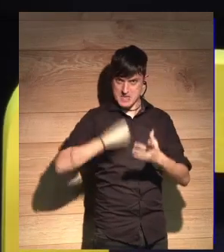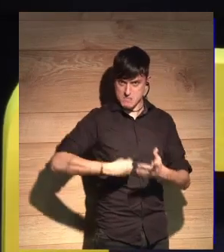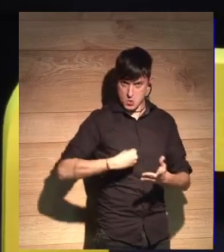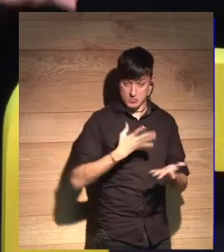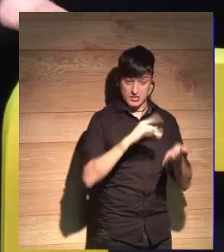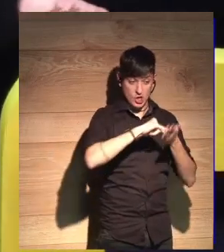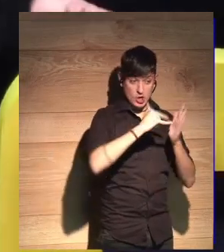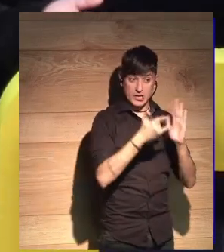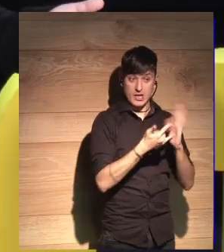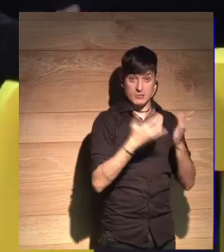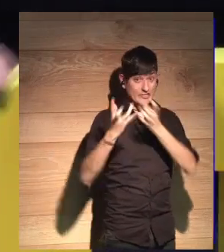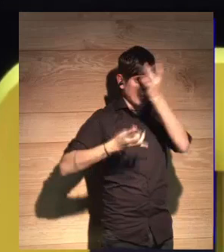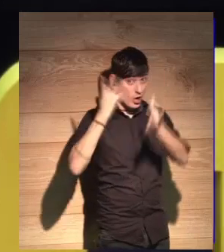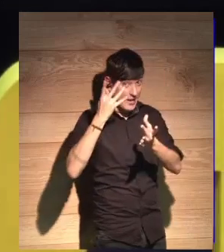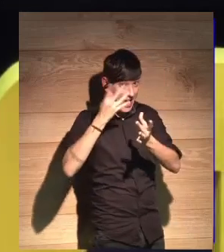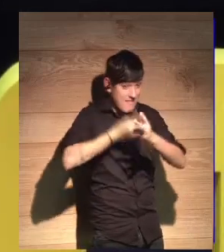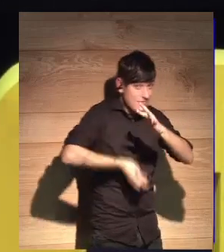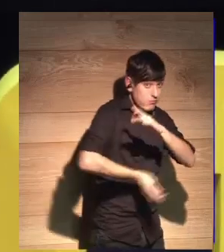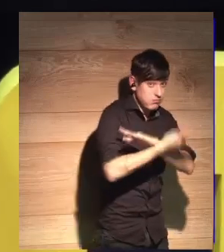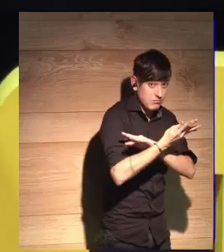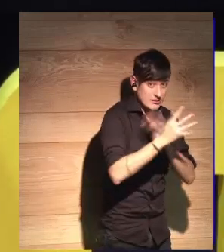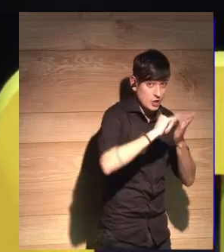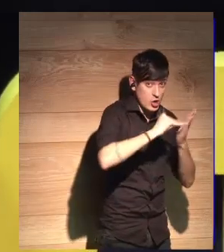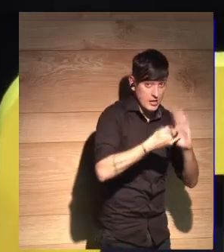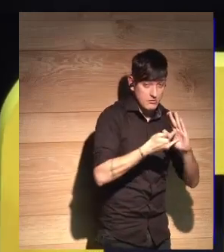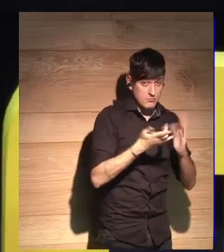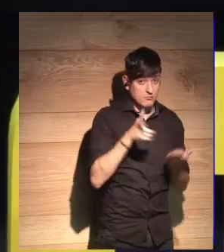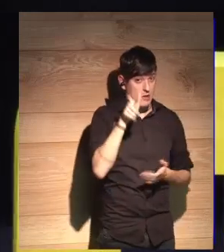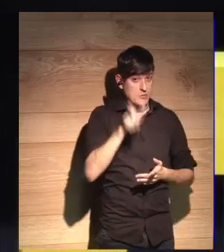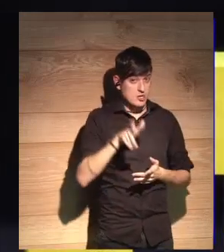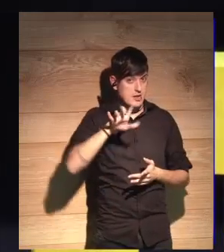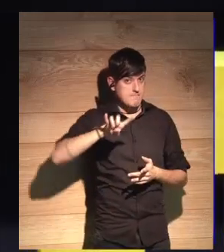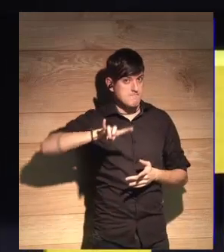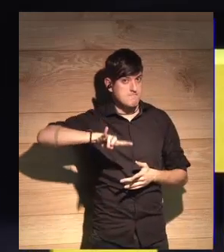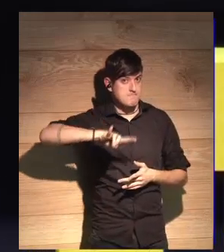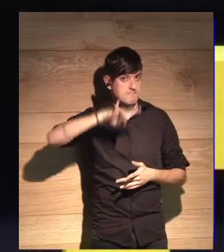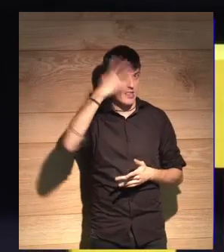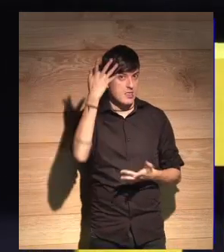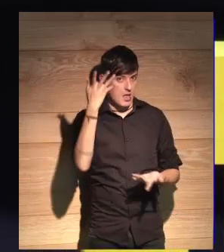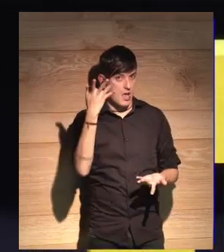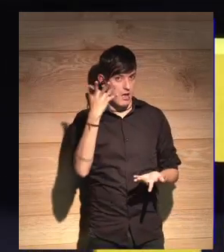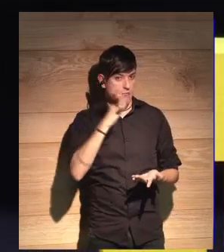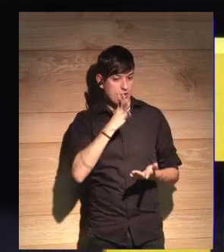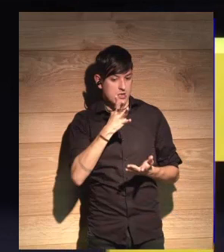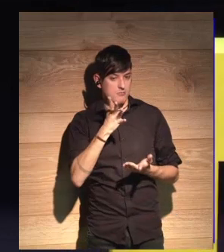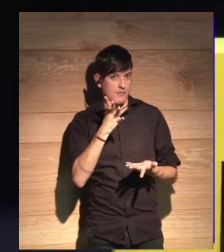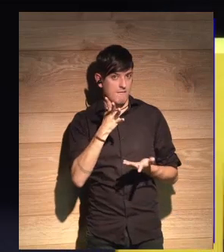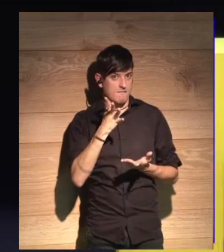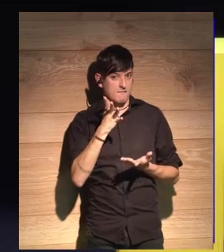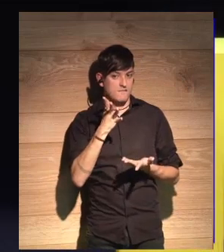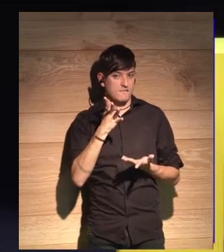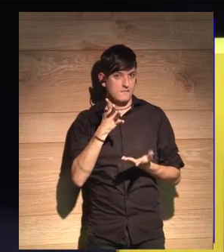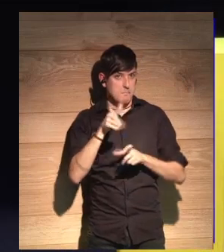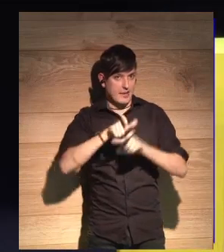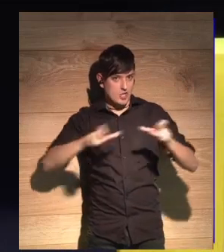that it was perhaps the same, technology and creativity. Technology is born out of creativity. It's something which is non-intentional. There